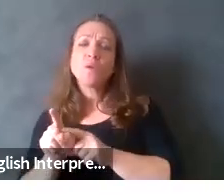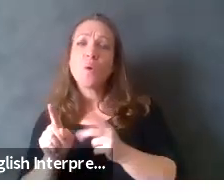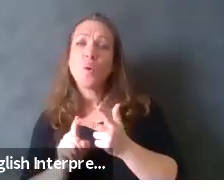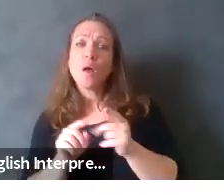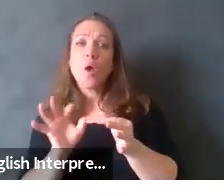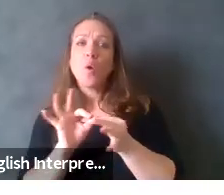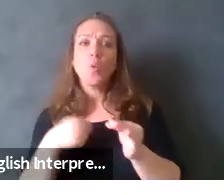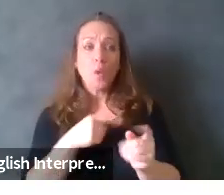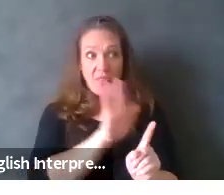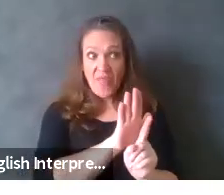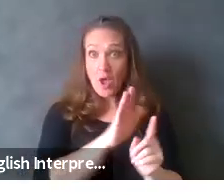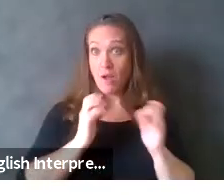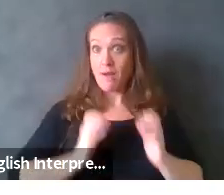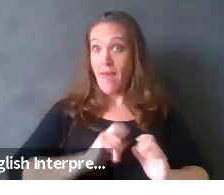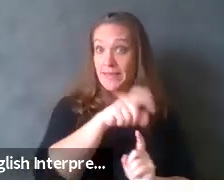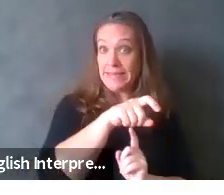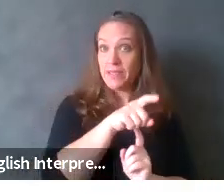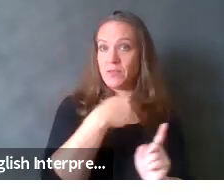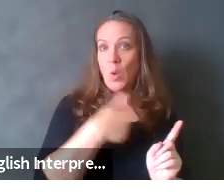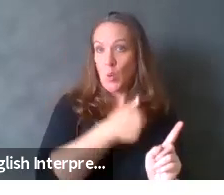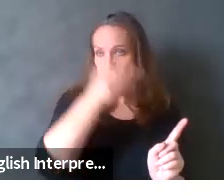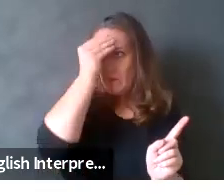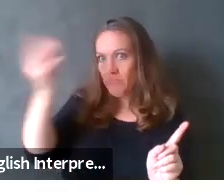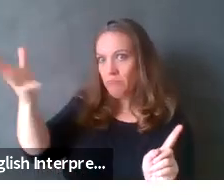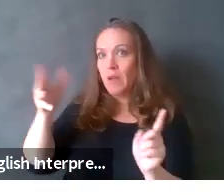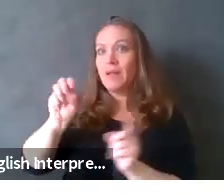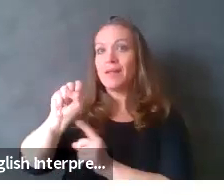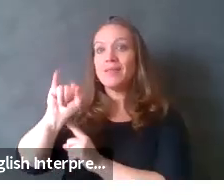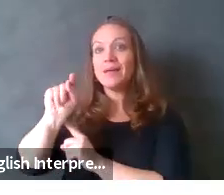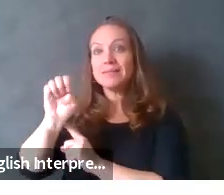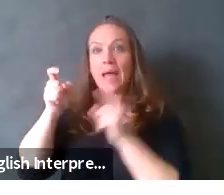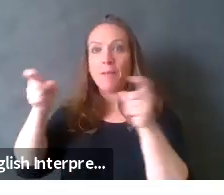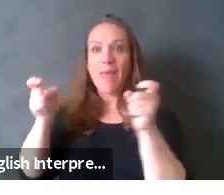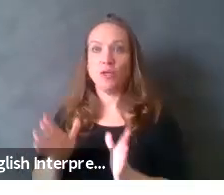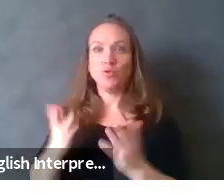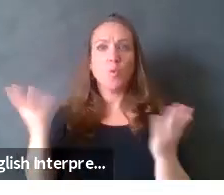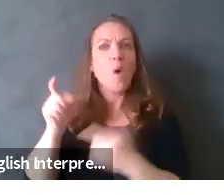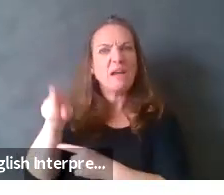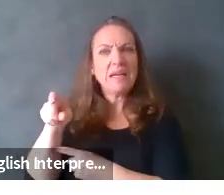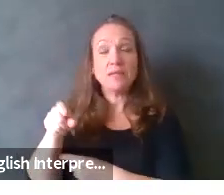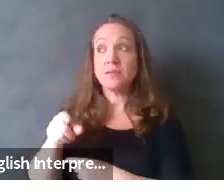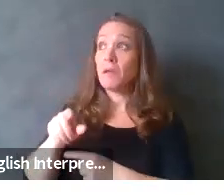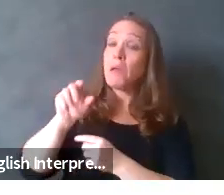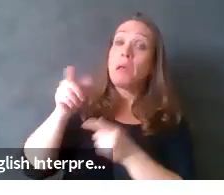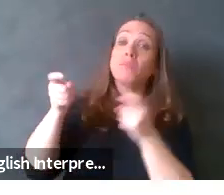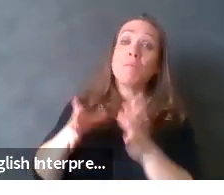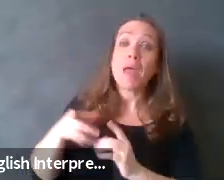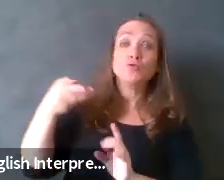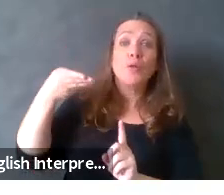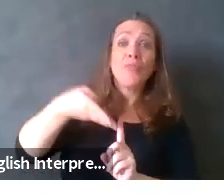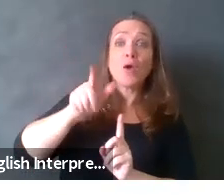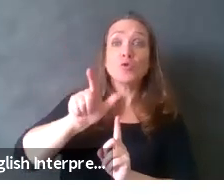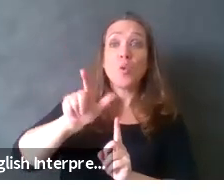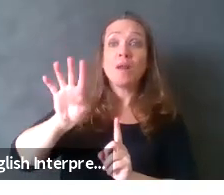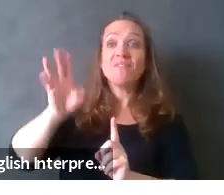So each one of these hotels has a site manager. They may not be there 24/7, but they